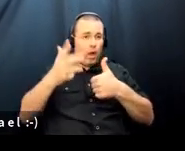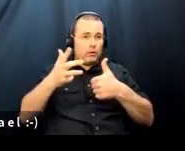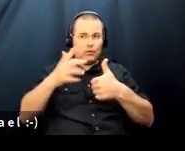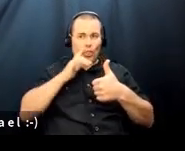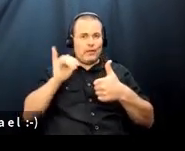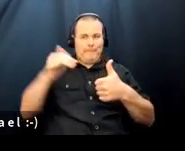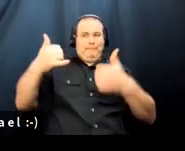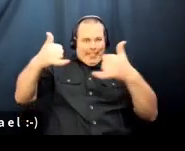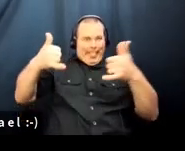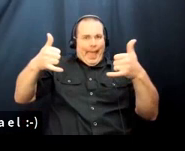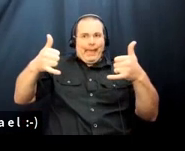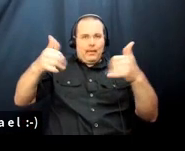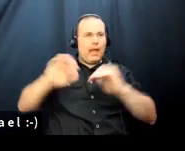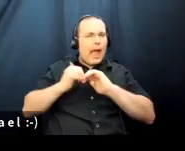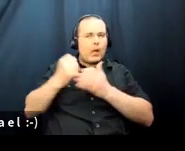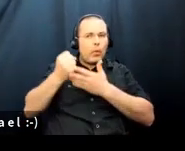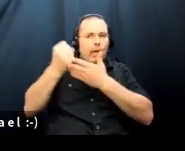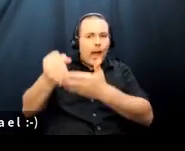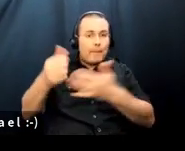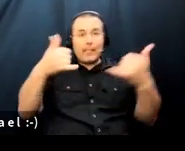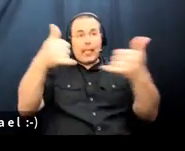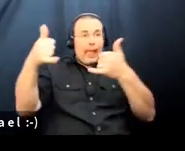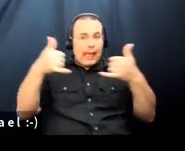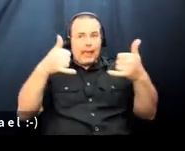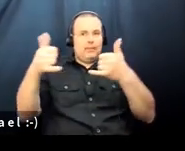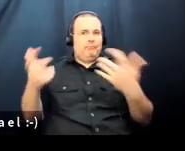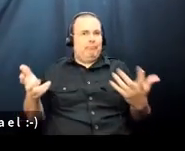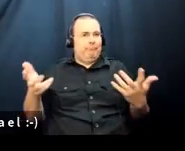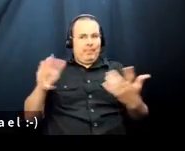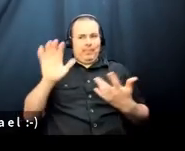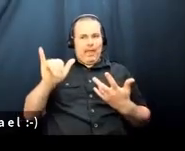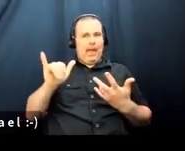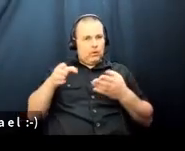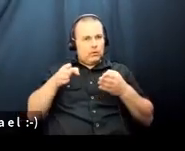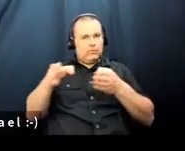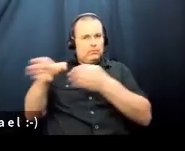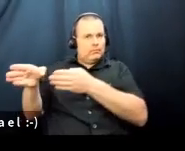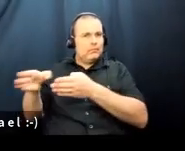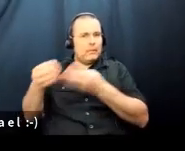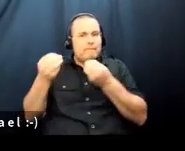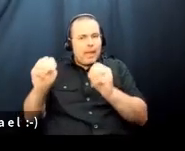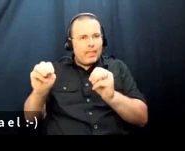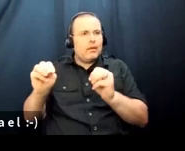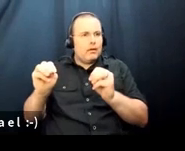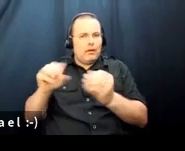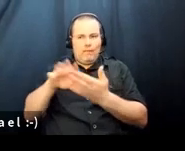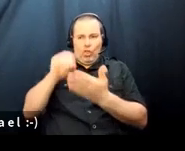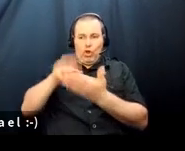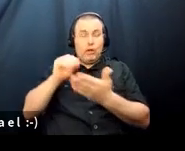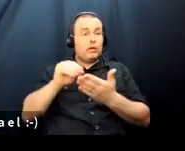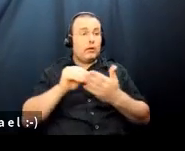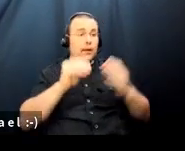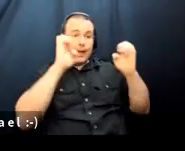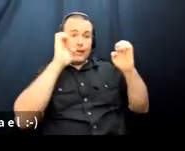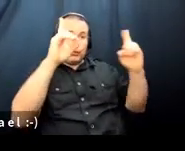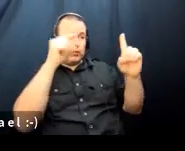young children play as a method of learning? And educationally speaking, we want to make sure